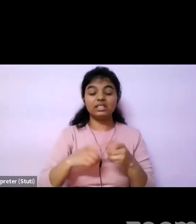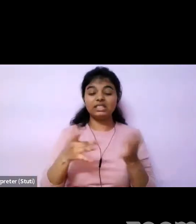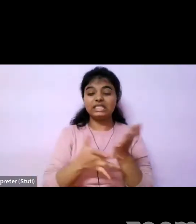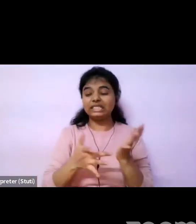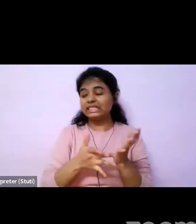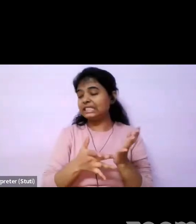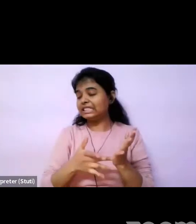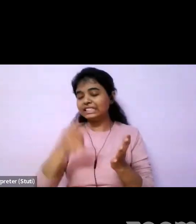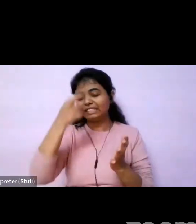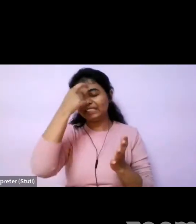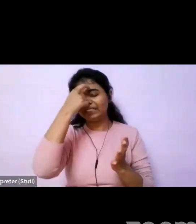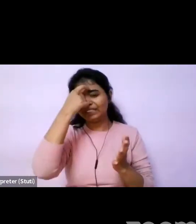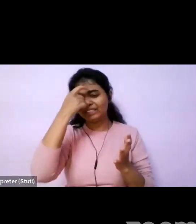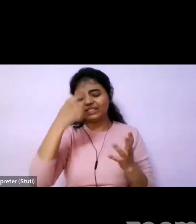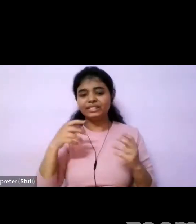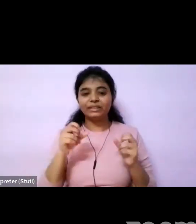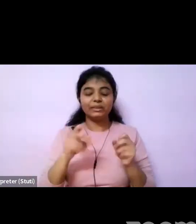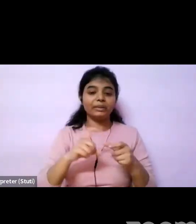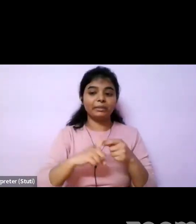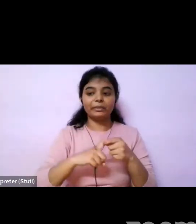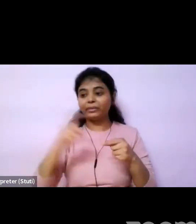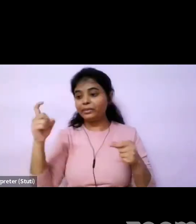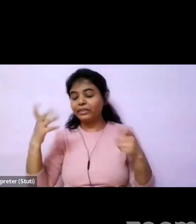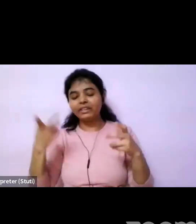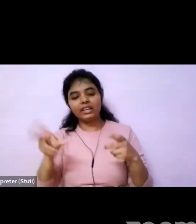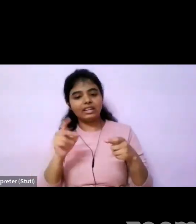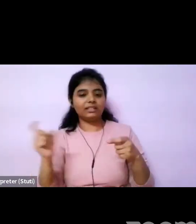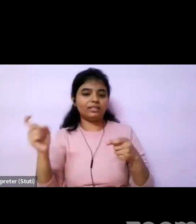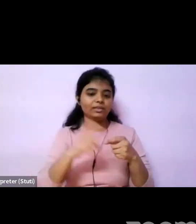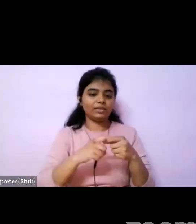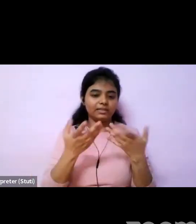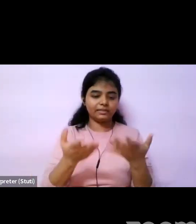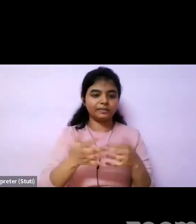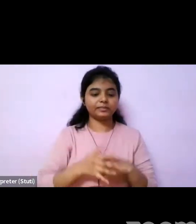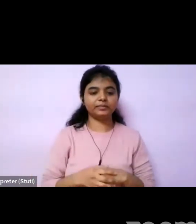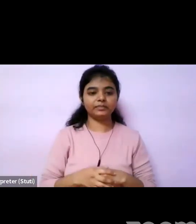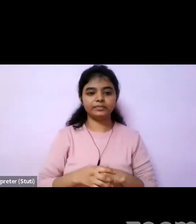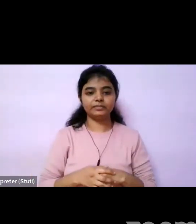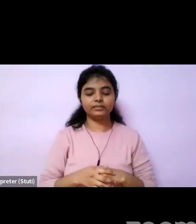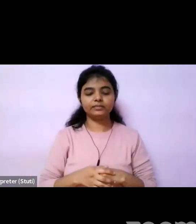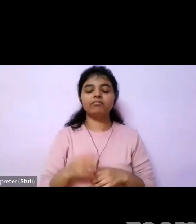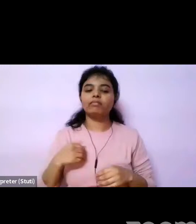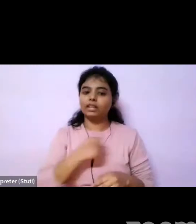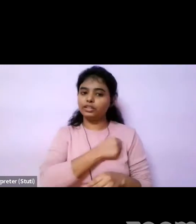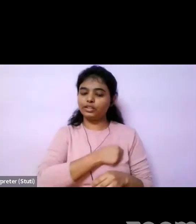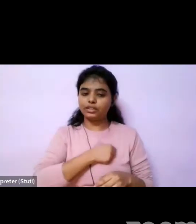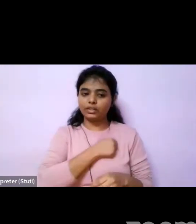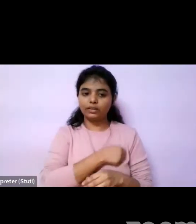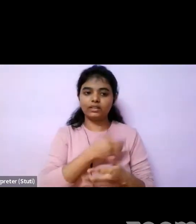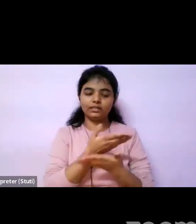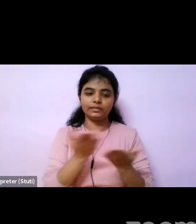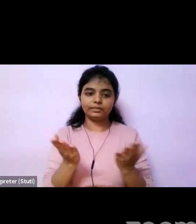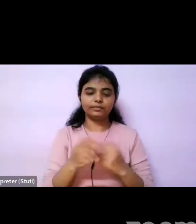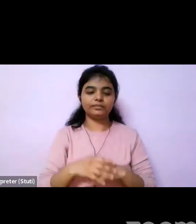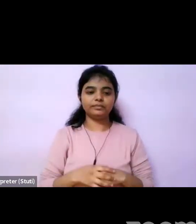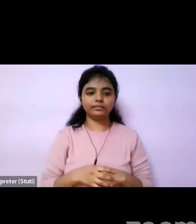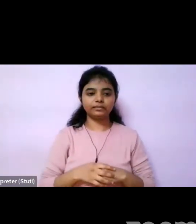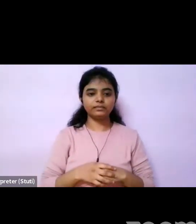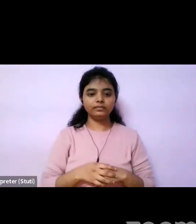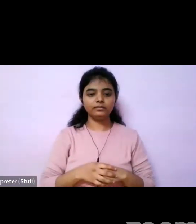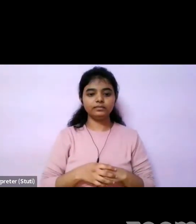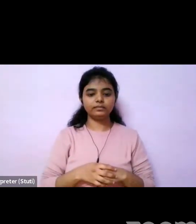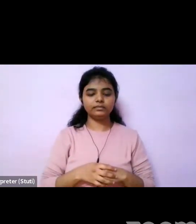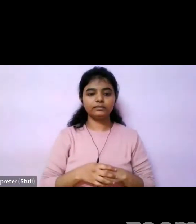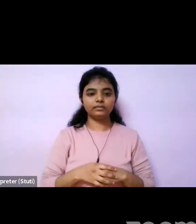crashed and I had no option but to log out and then log in. So my apologies on that. So are